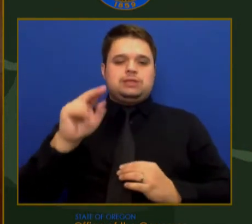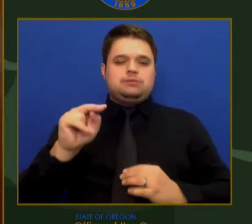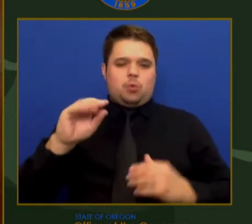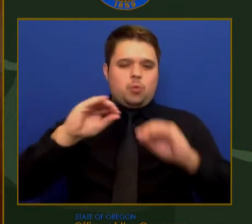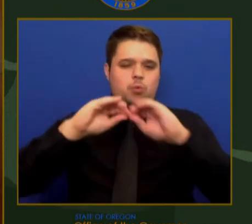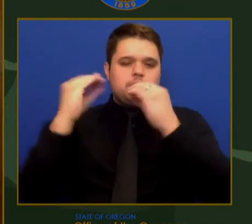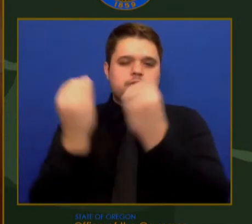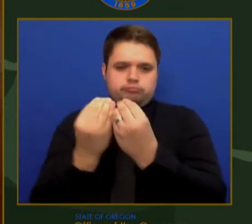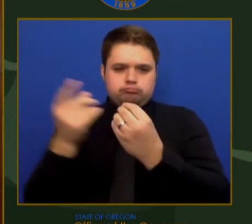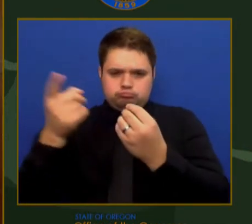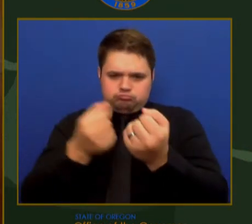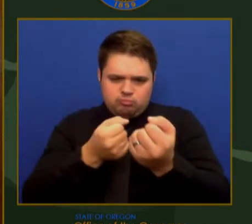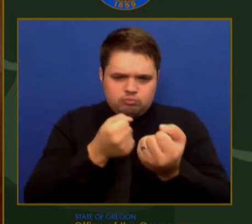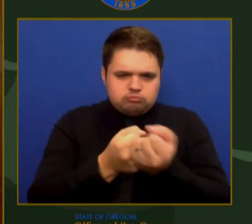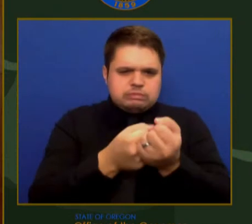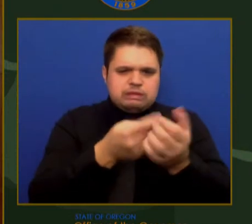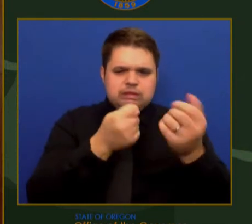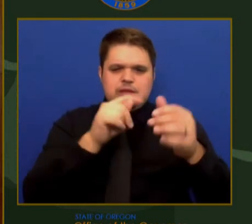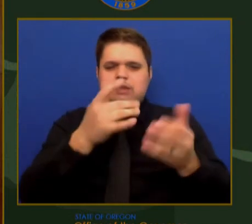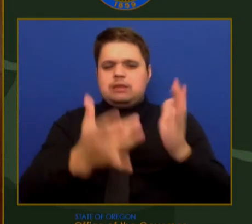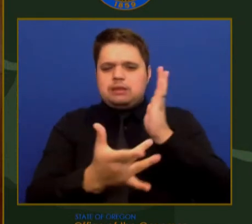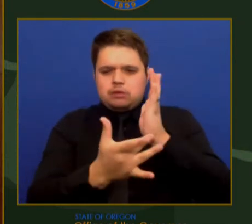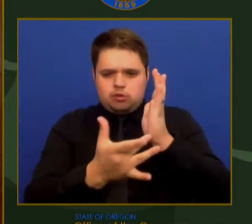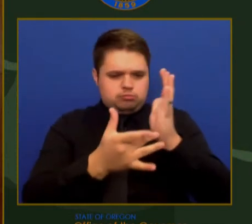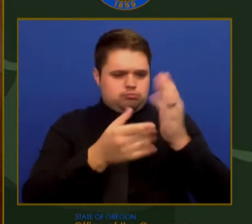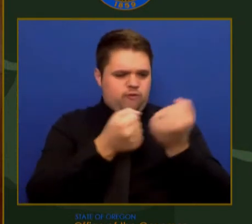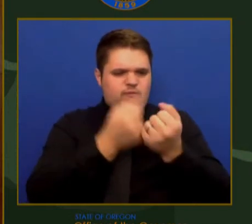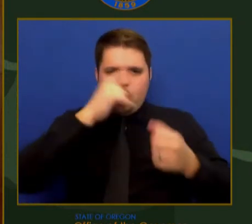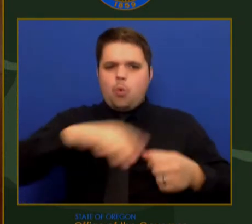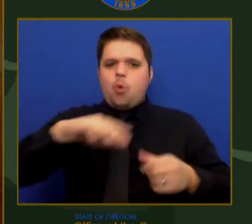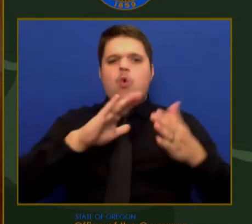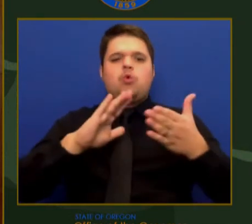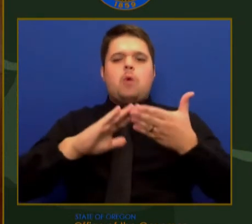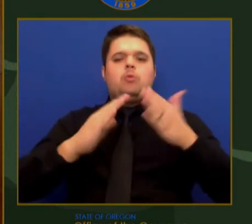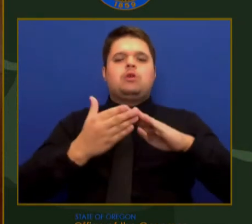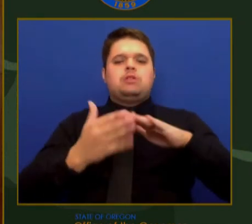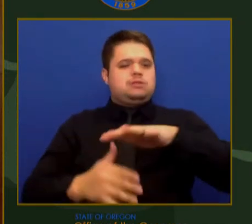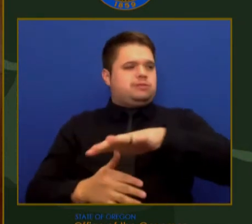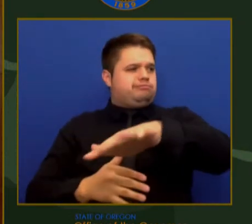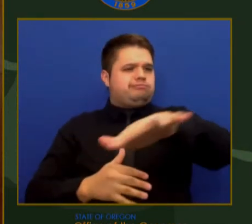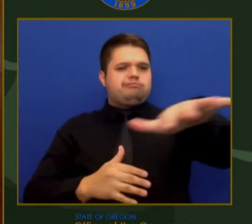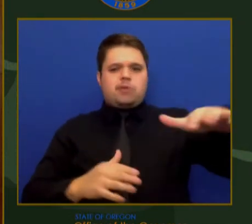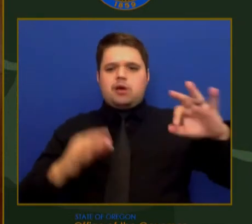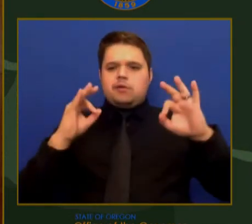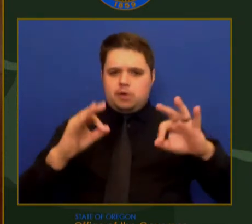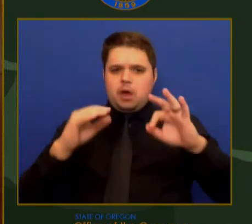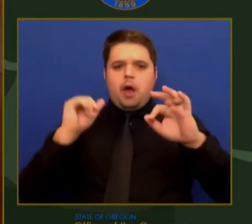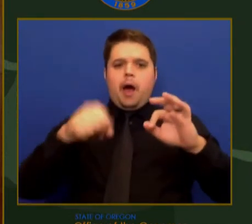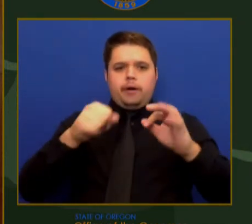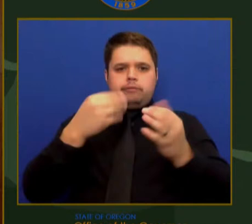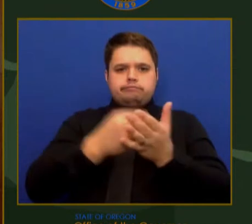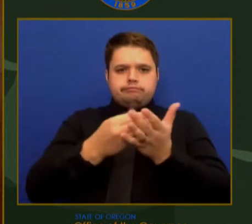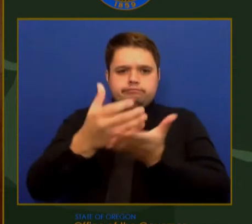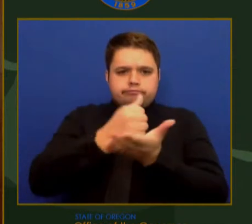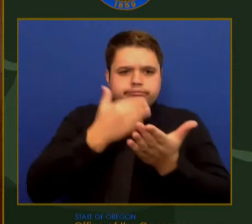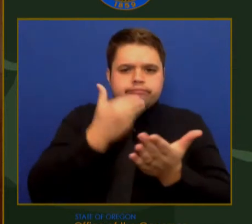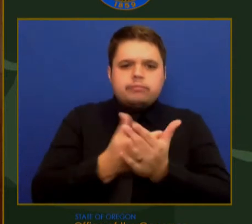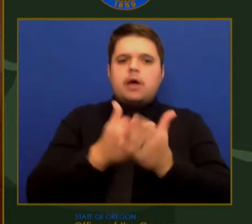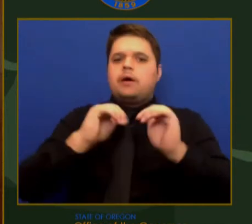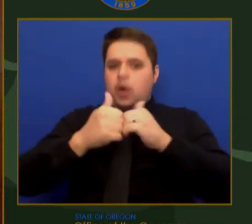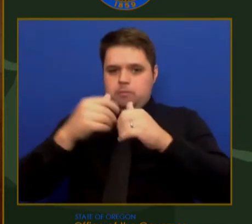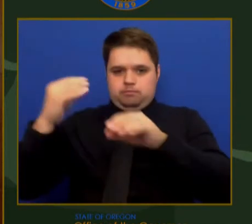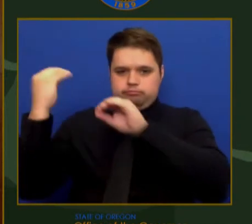communities with a goal of placing them in good paying jobs in healthcare. Centered in equity,